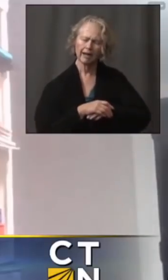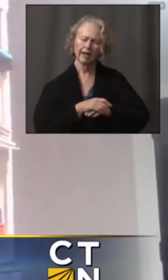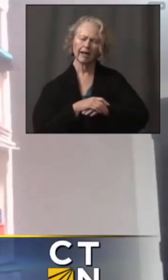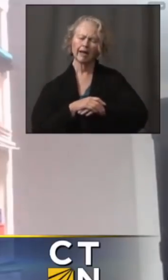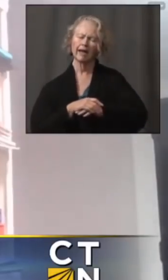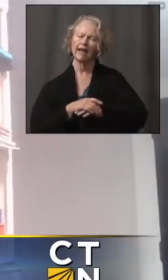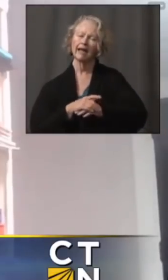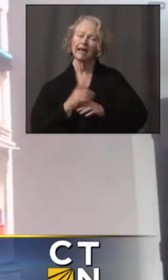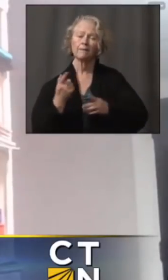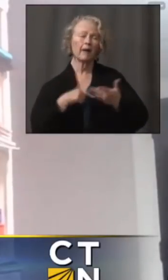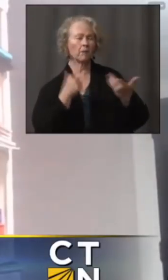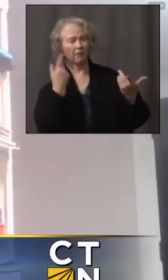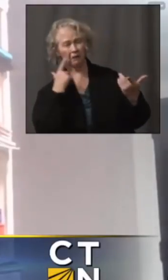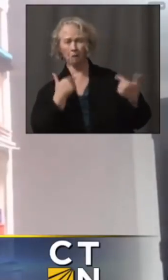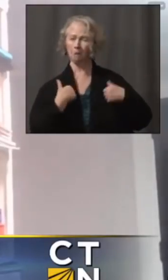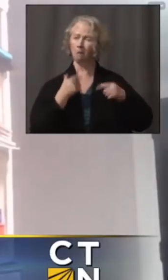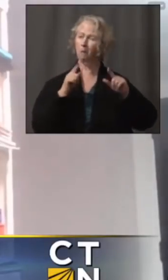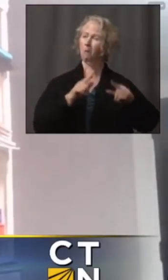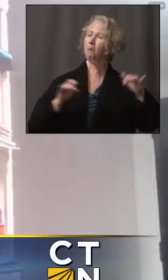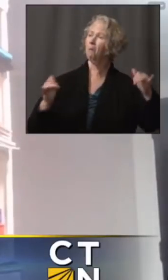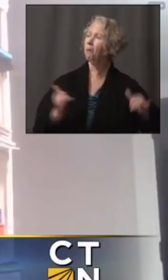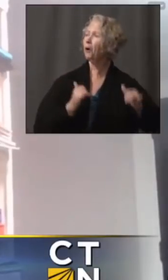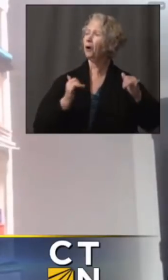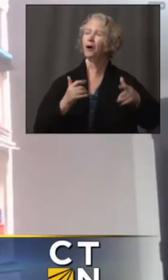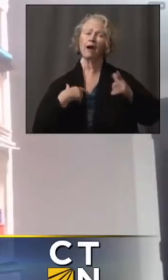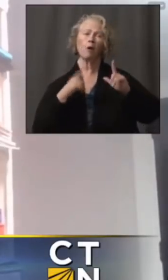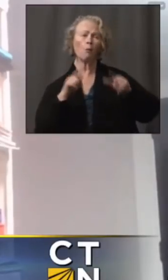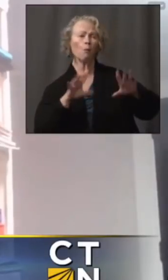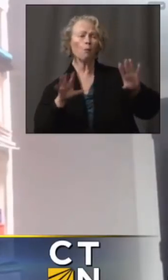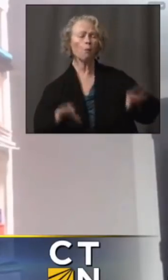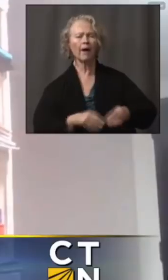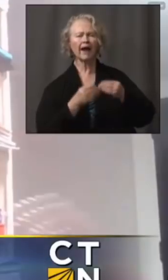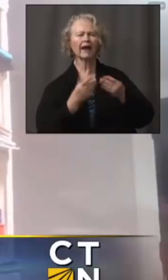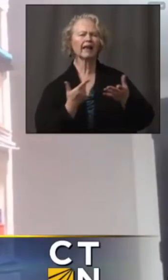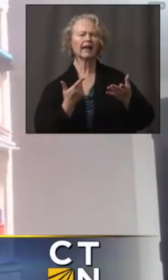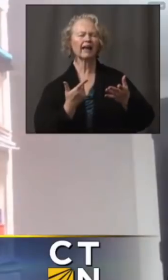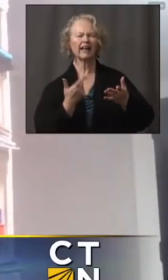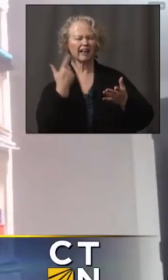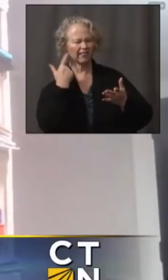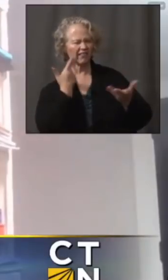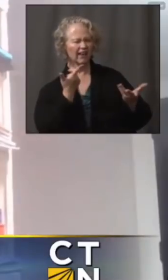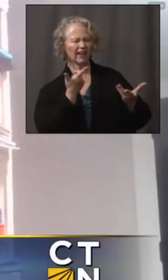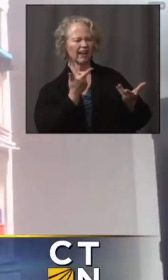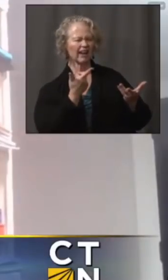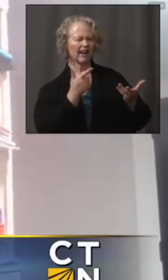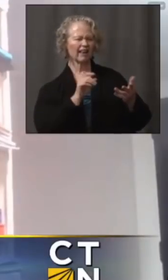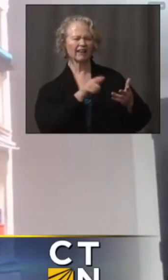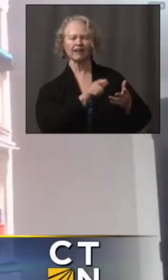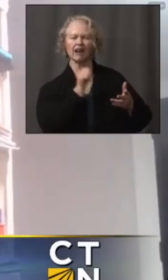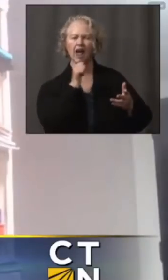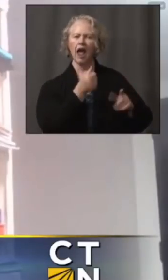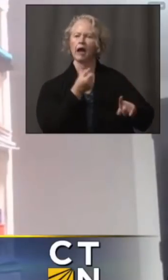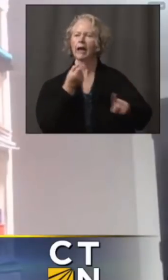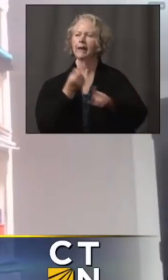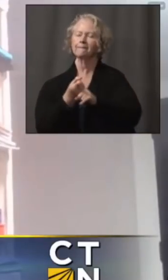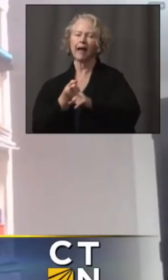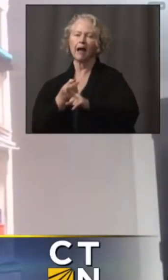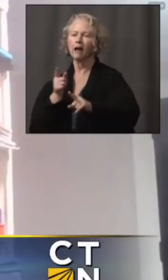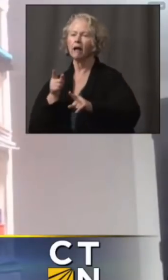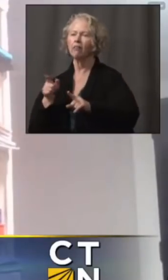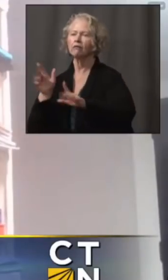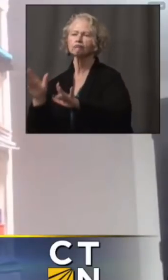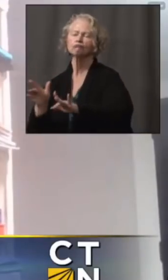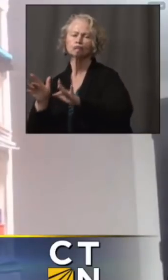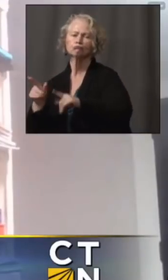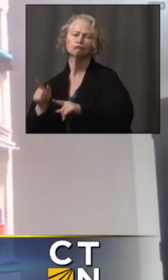attending a large wedding or a large party or an event and the overworked and potentially